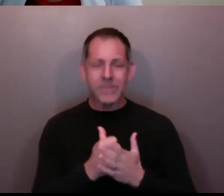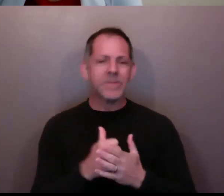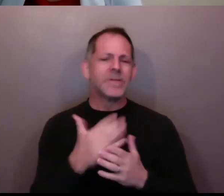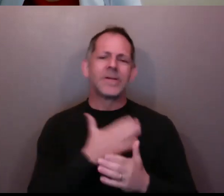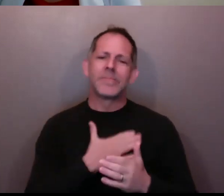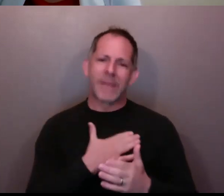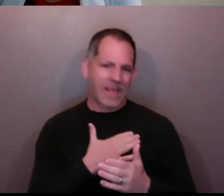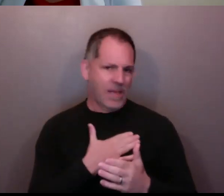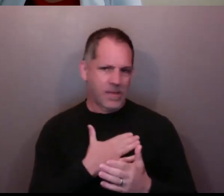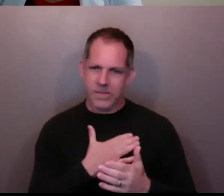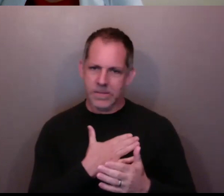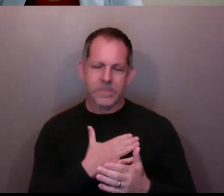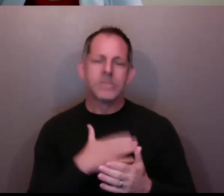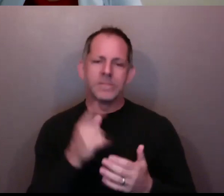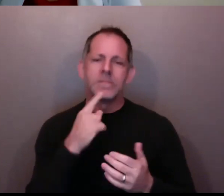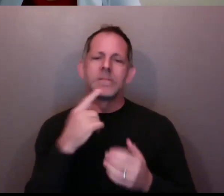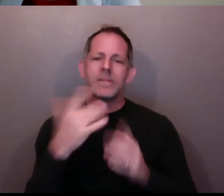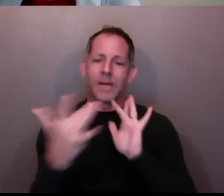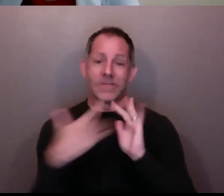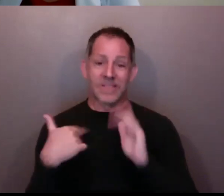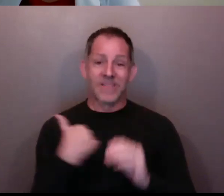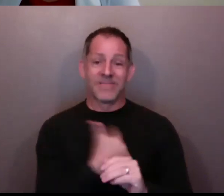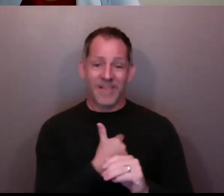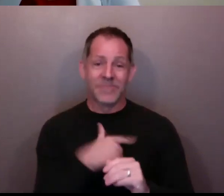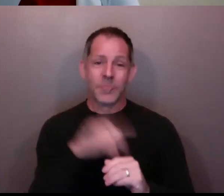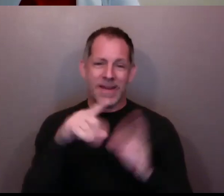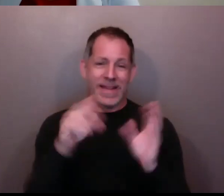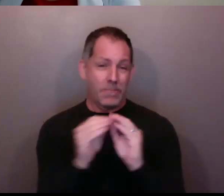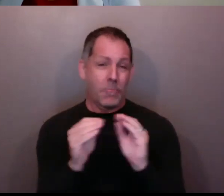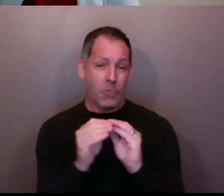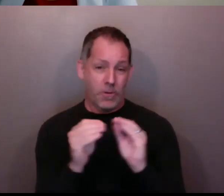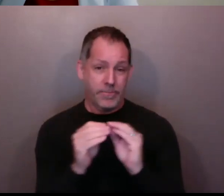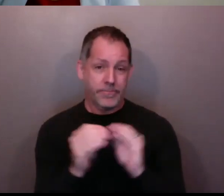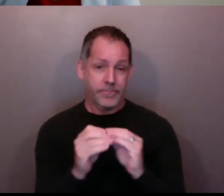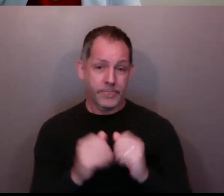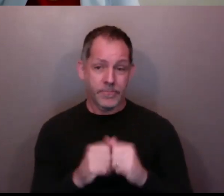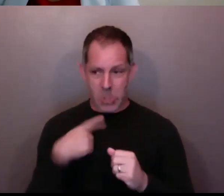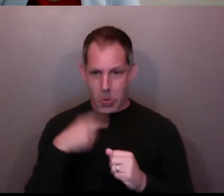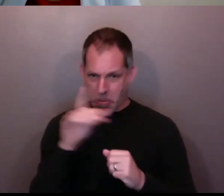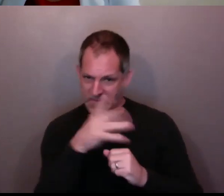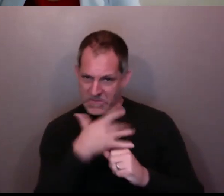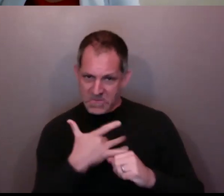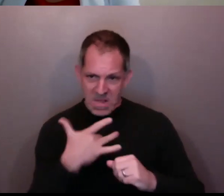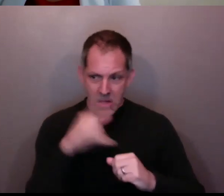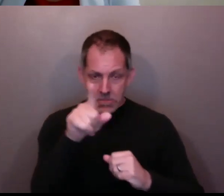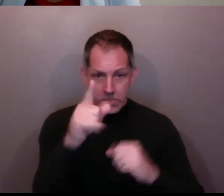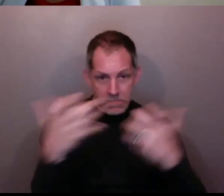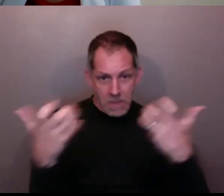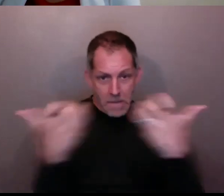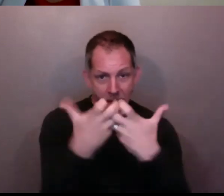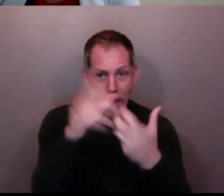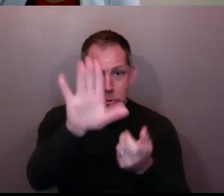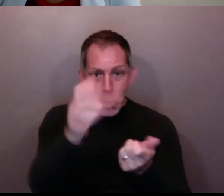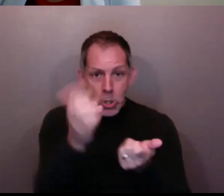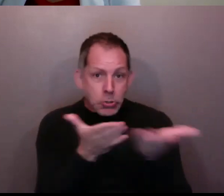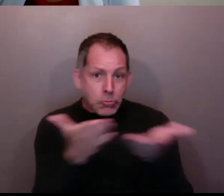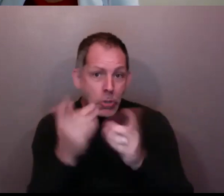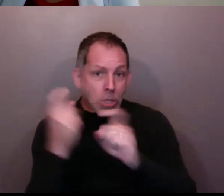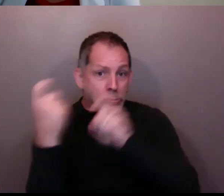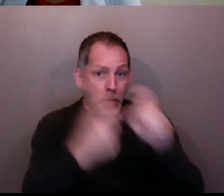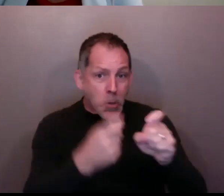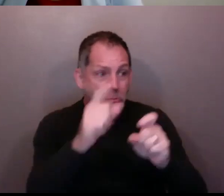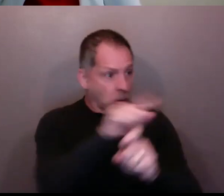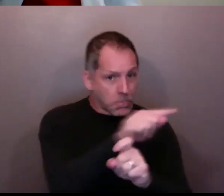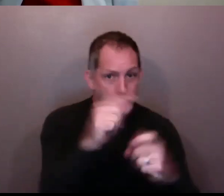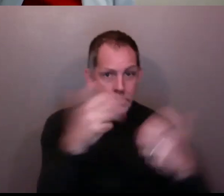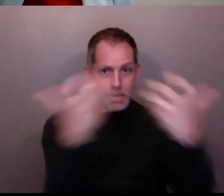they are to be able to, whatever their schedules are, I'm sure we can find a job for people to do. So thank you